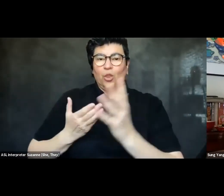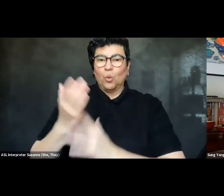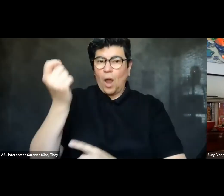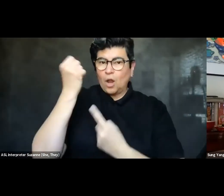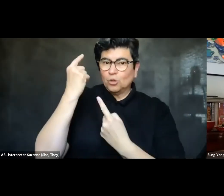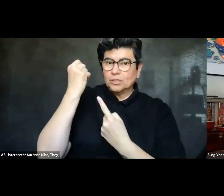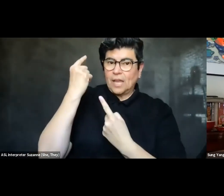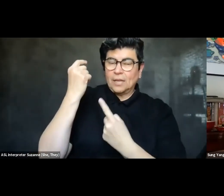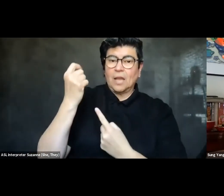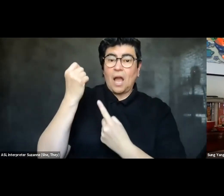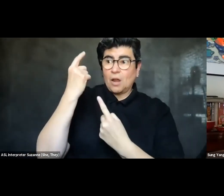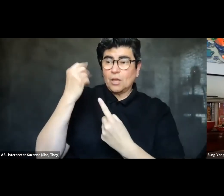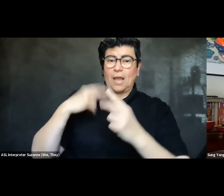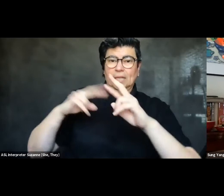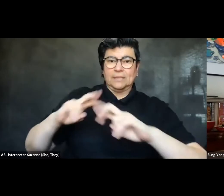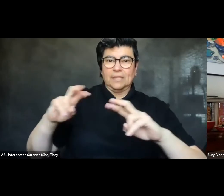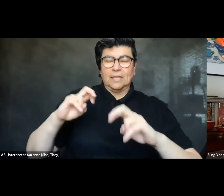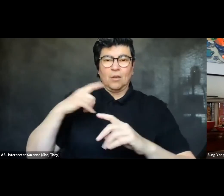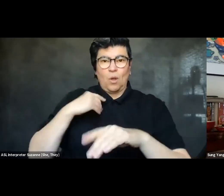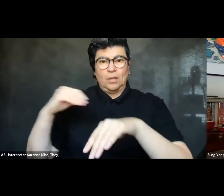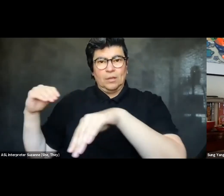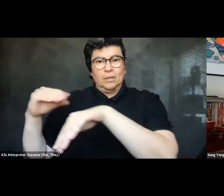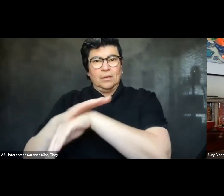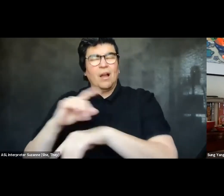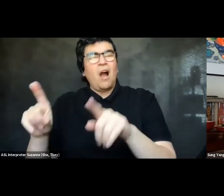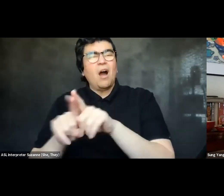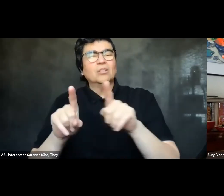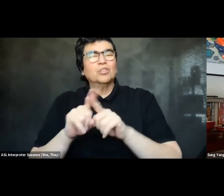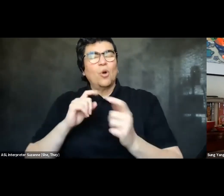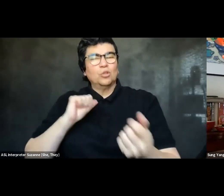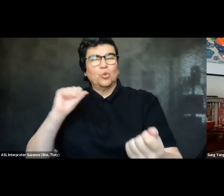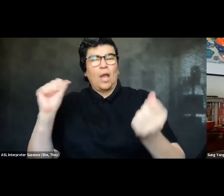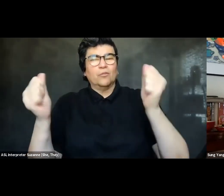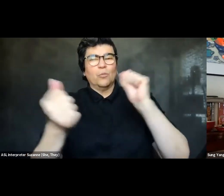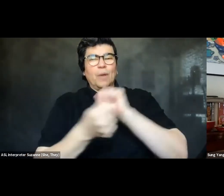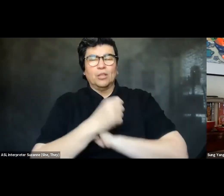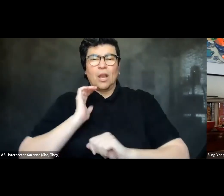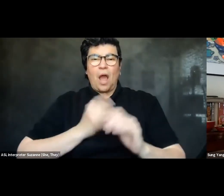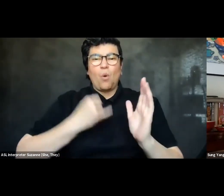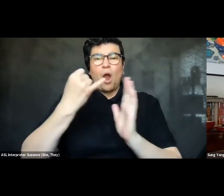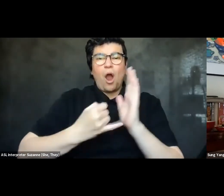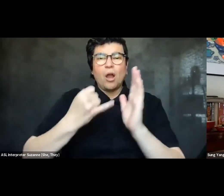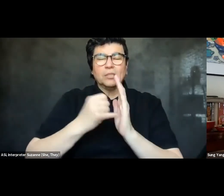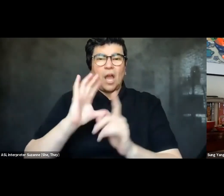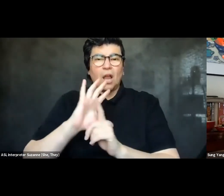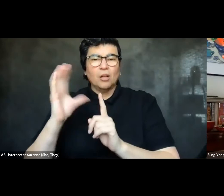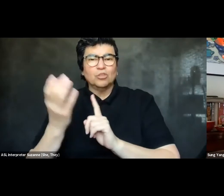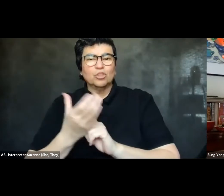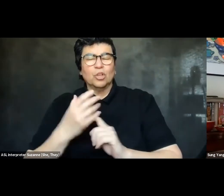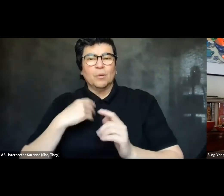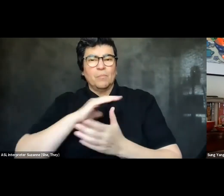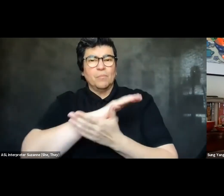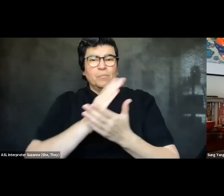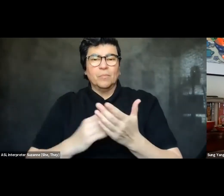Understanding and assessing the impact and also the transformation of our arts and culture sector as a result of